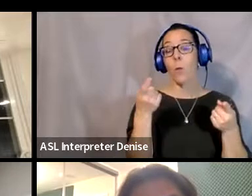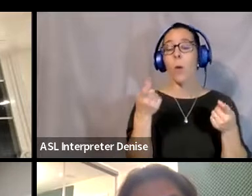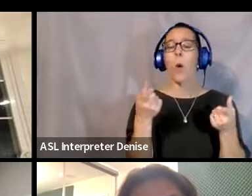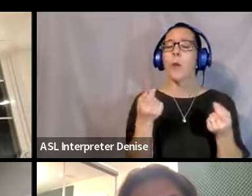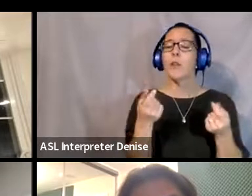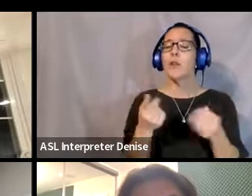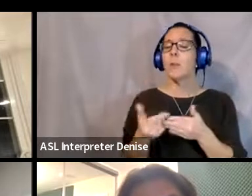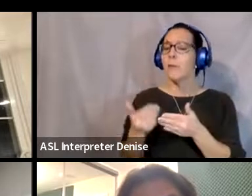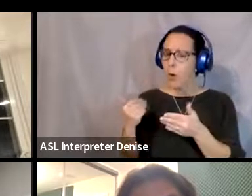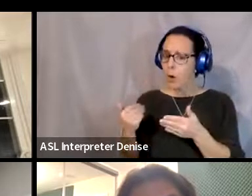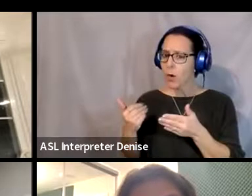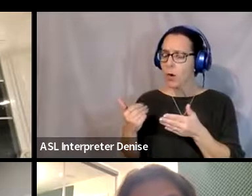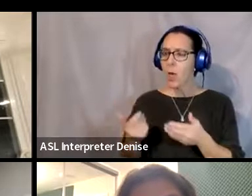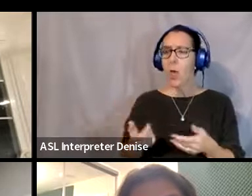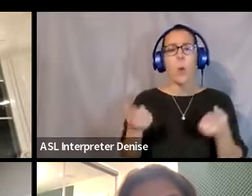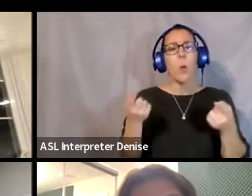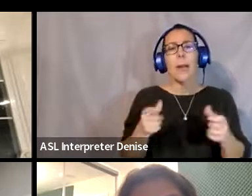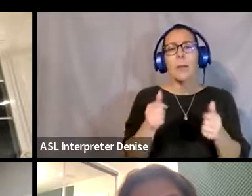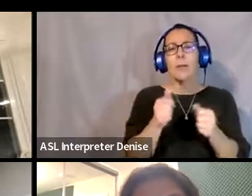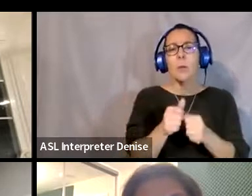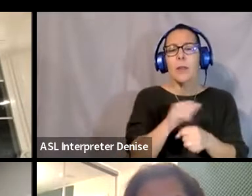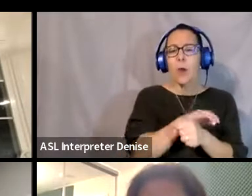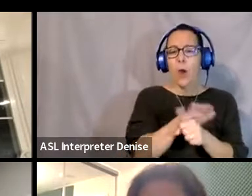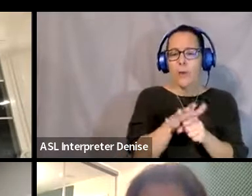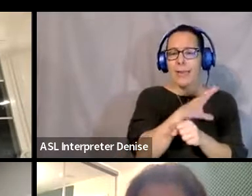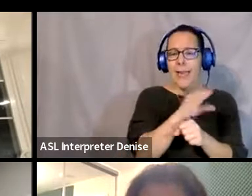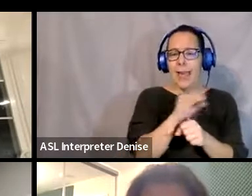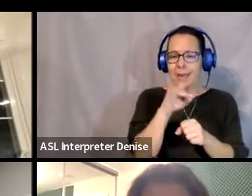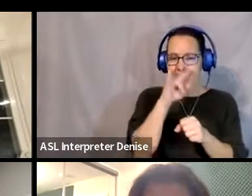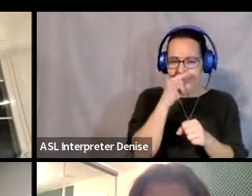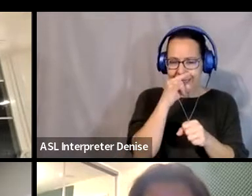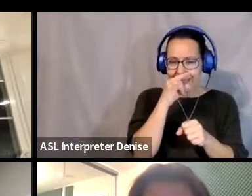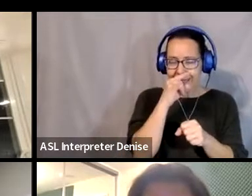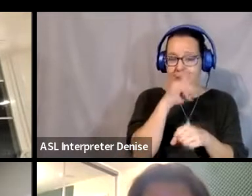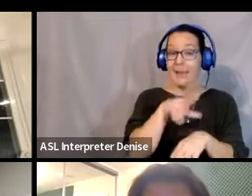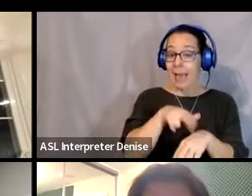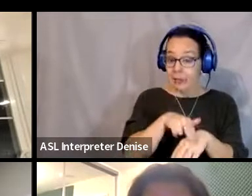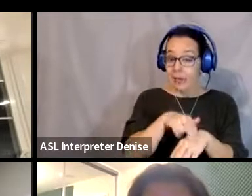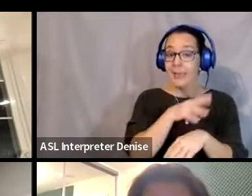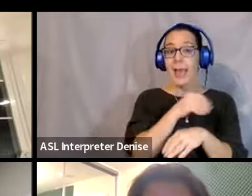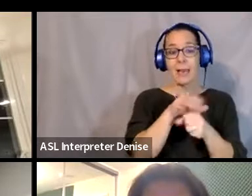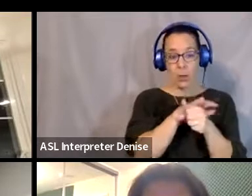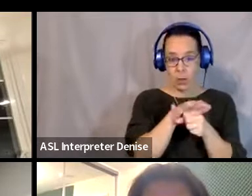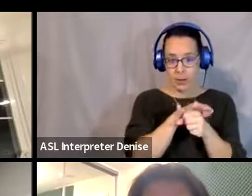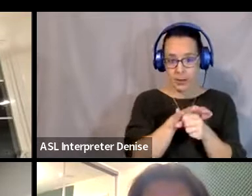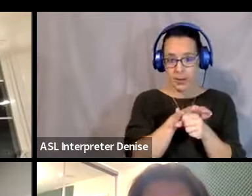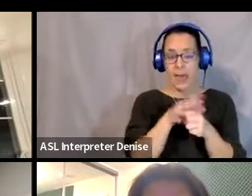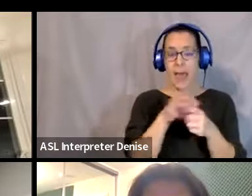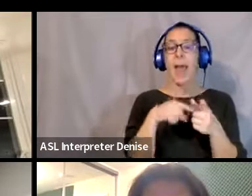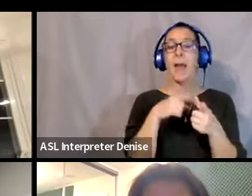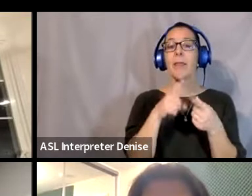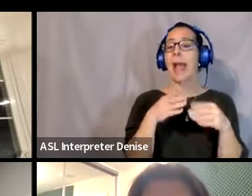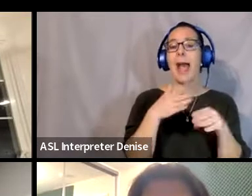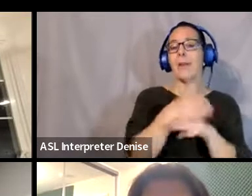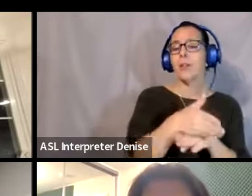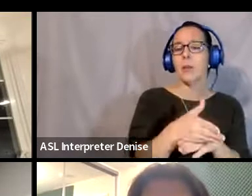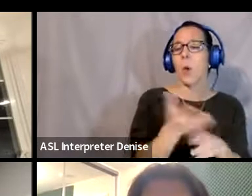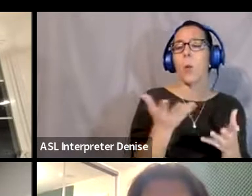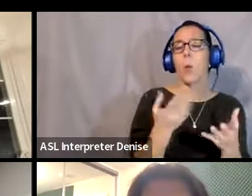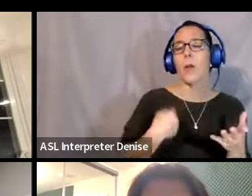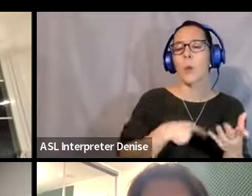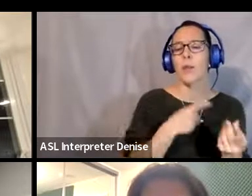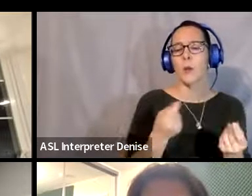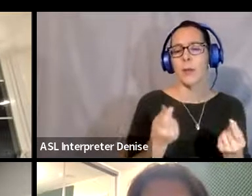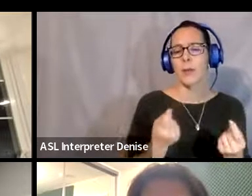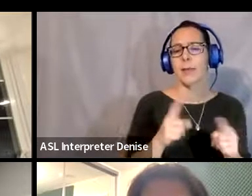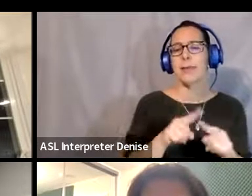not only nationally and locally, and then what are we doing after, above and beyond, different